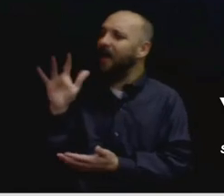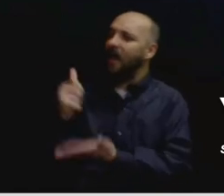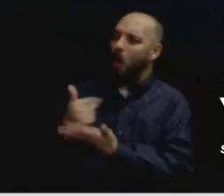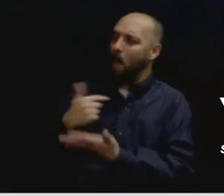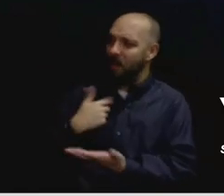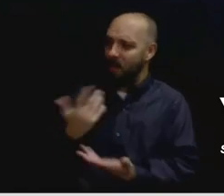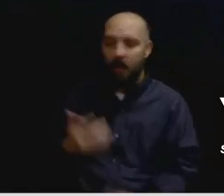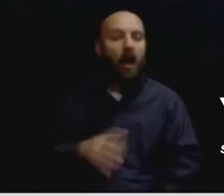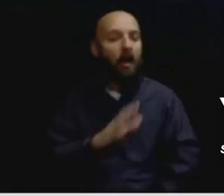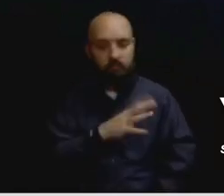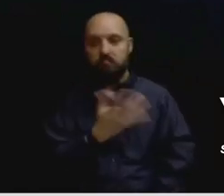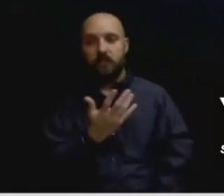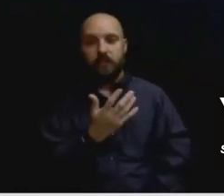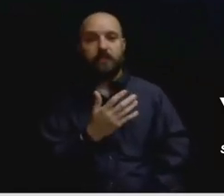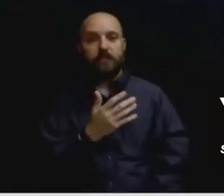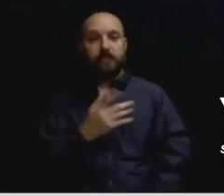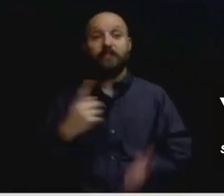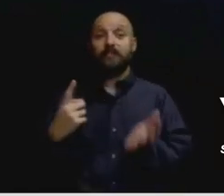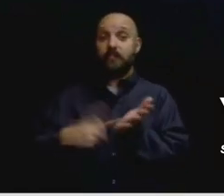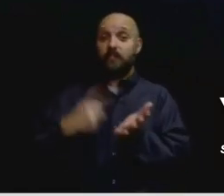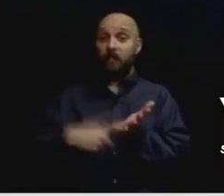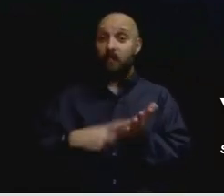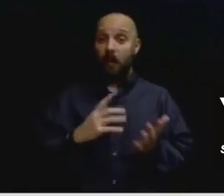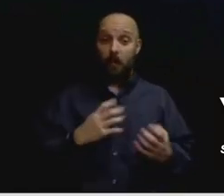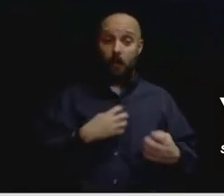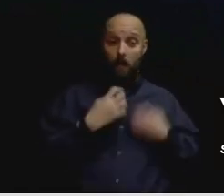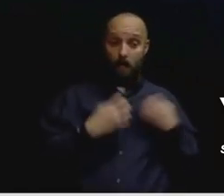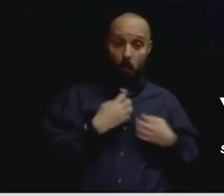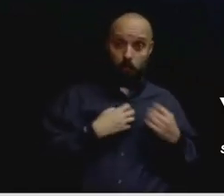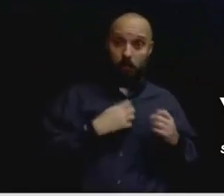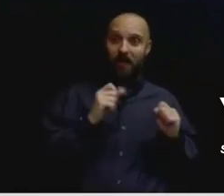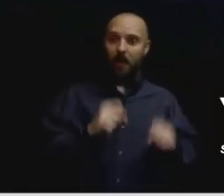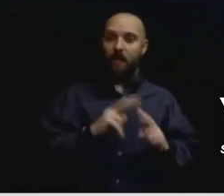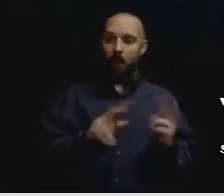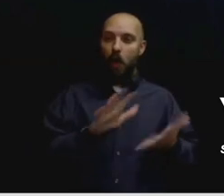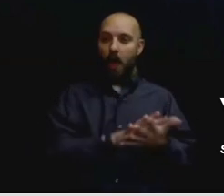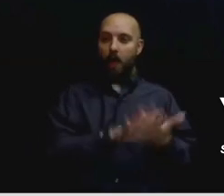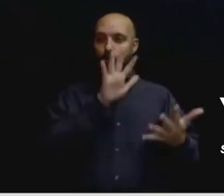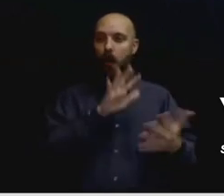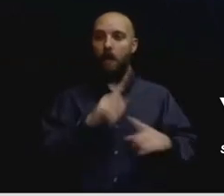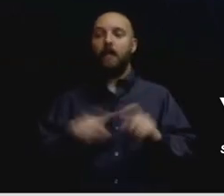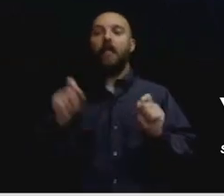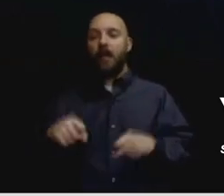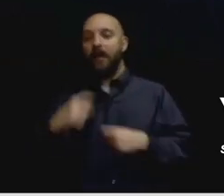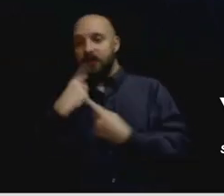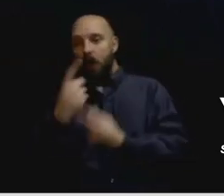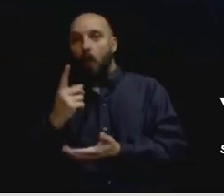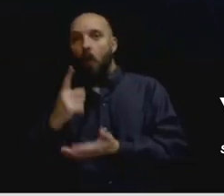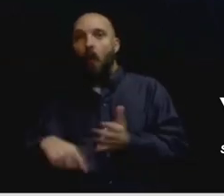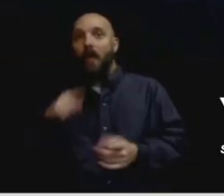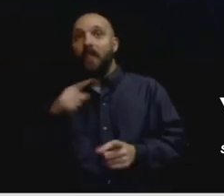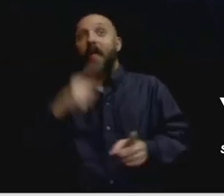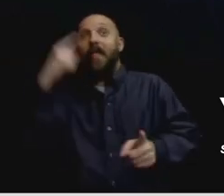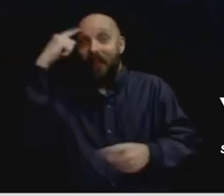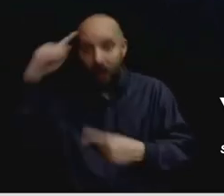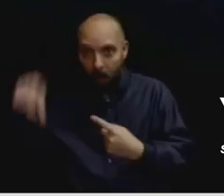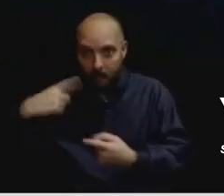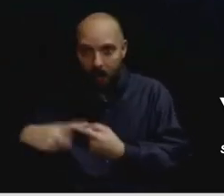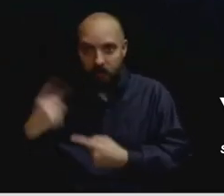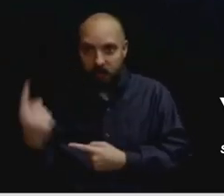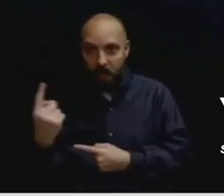Yeah, that sometimes those emotions can be very abstract, but they are able to tell you what they think about something, or